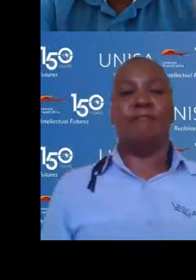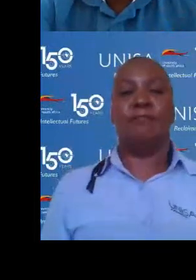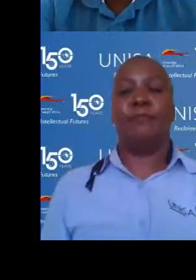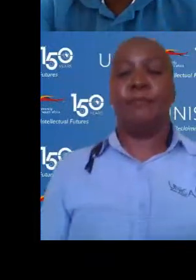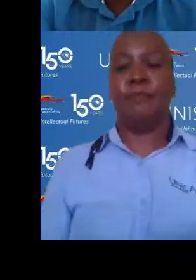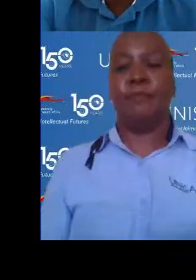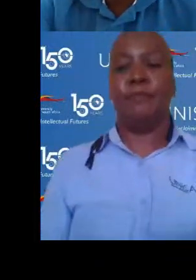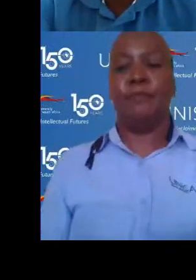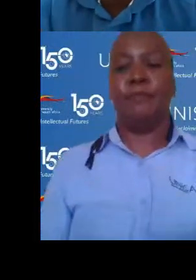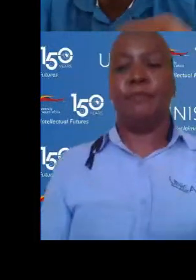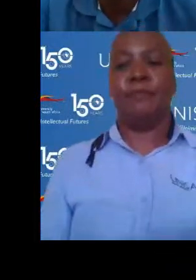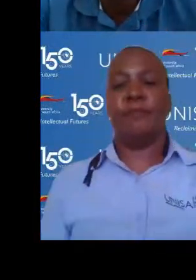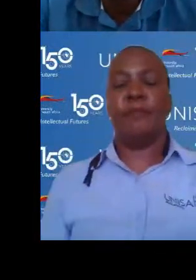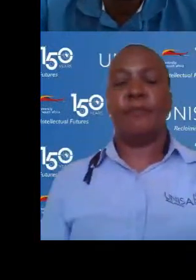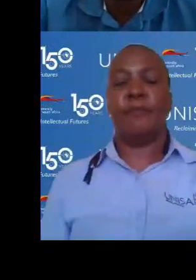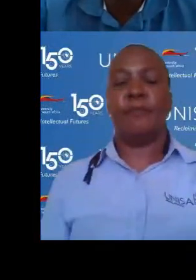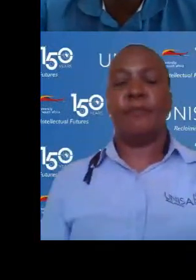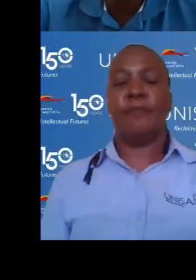FYE at